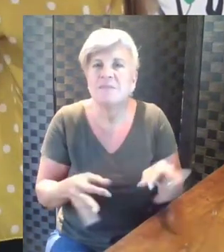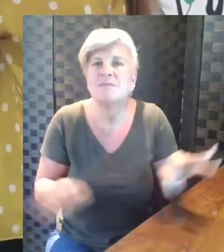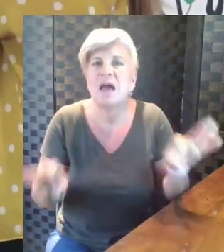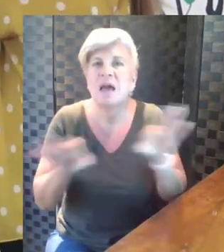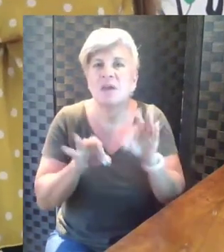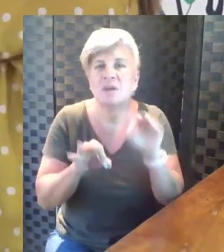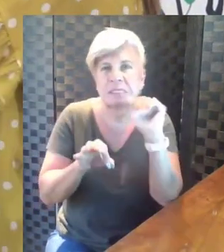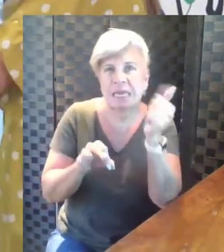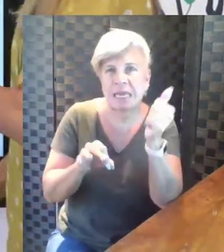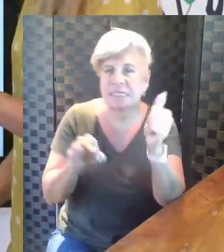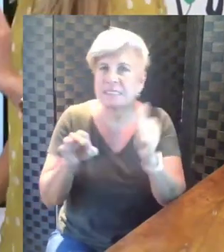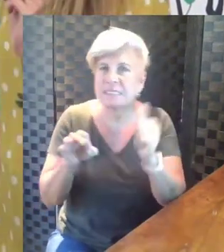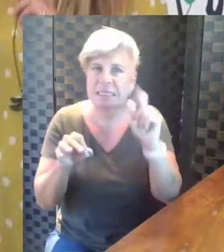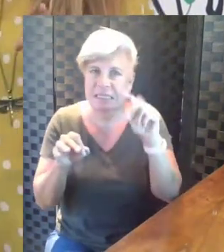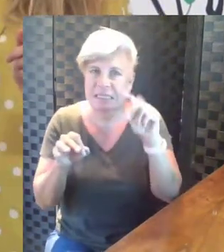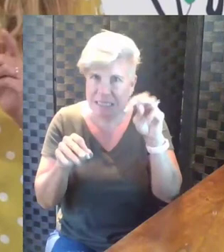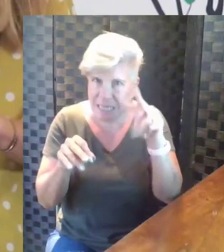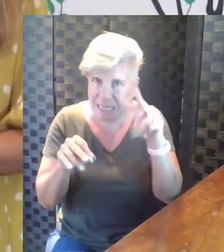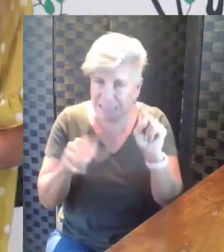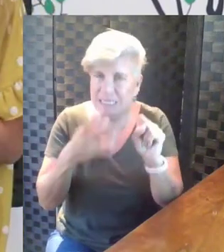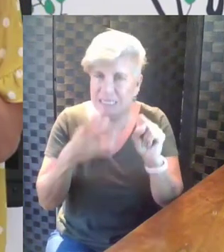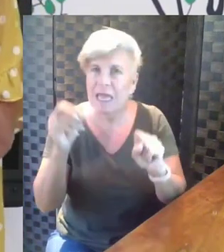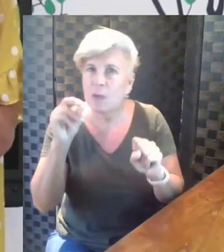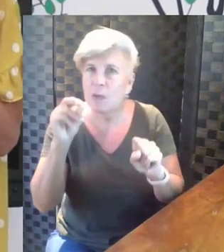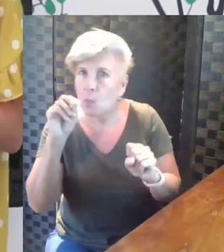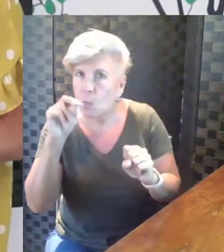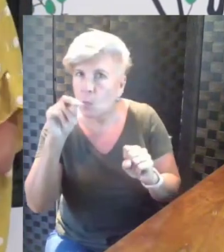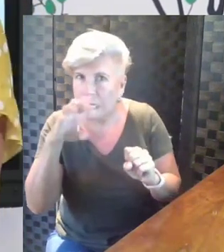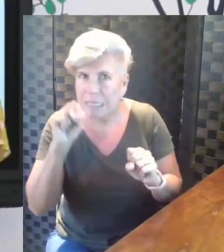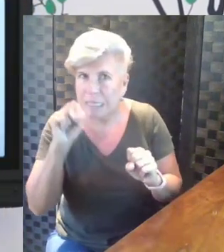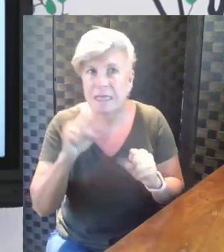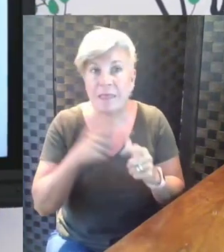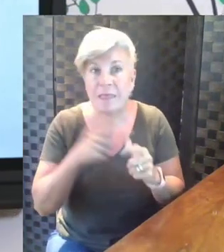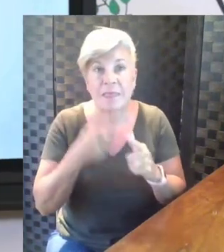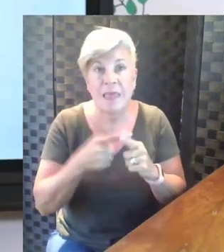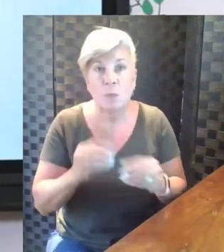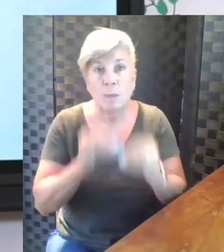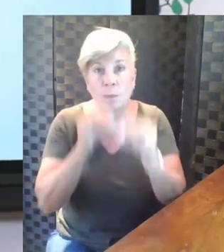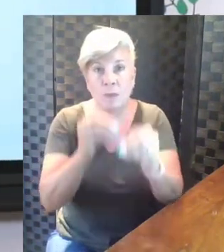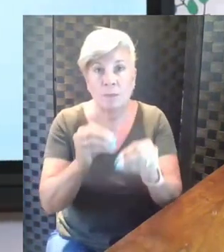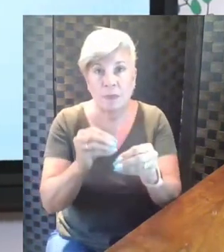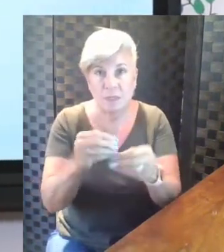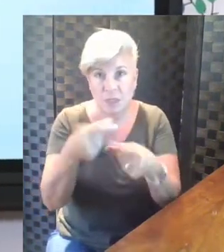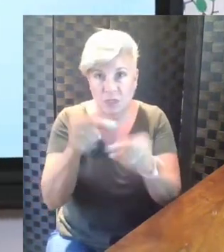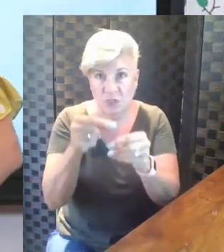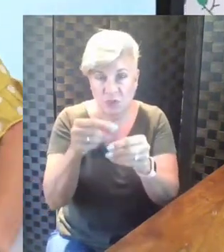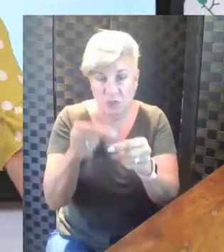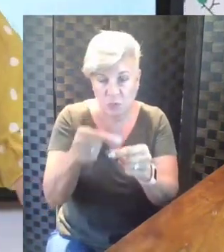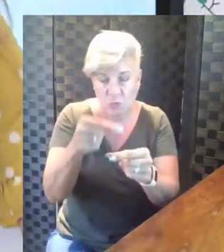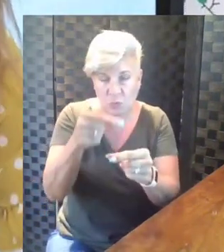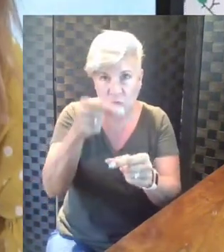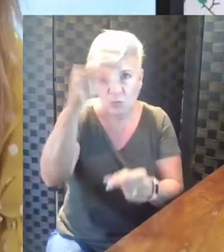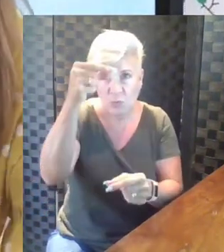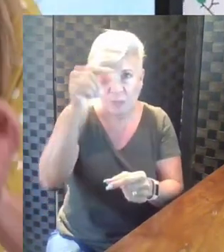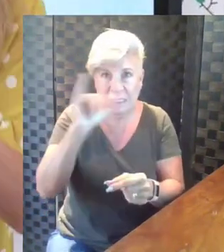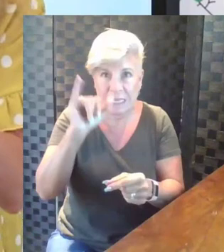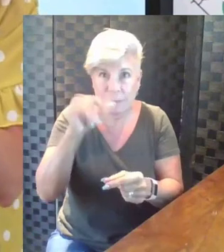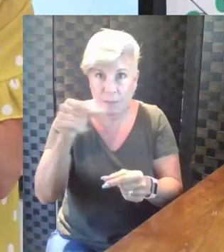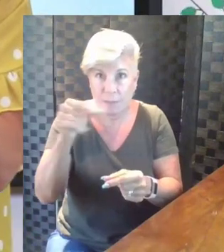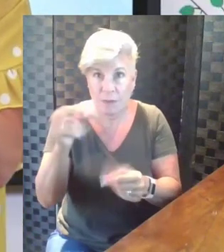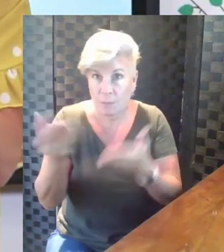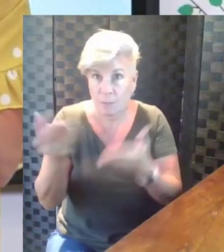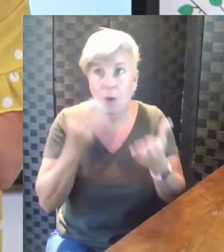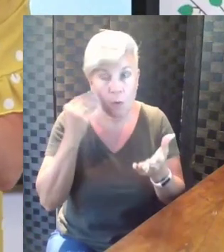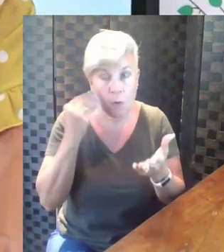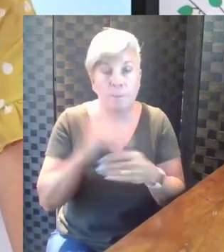tens and ones. Then we took it one step further and put them into cubes, just like the blocks that I